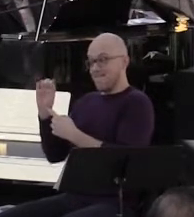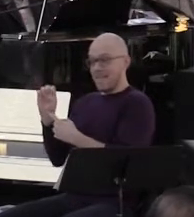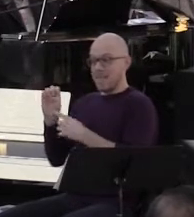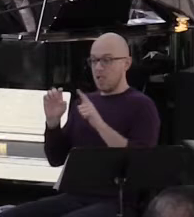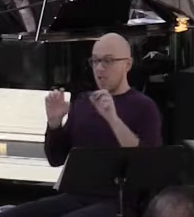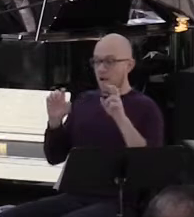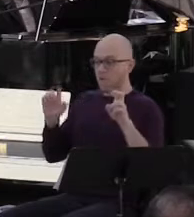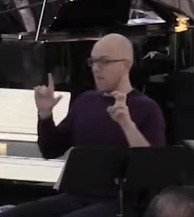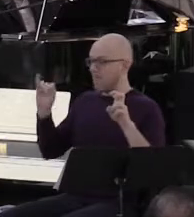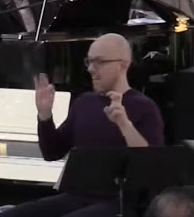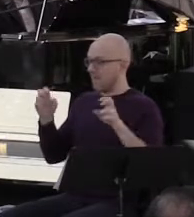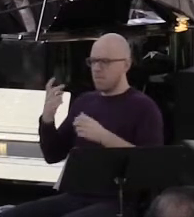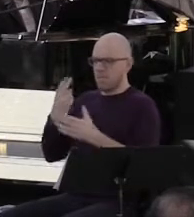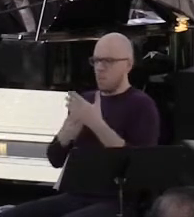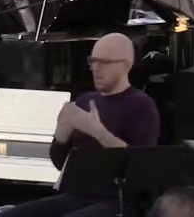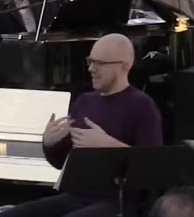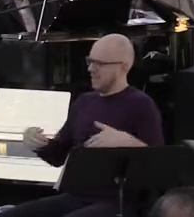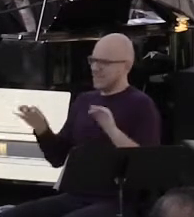are essential.